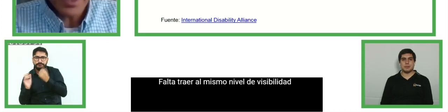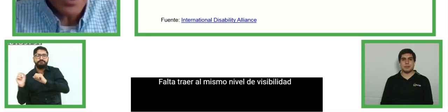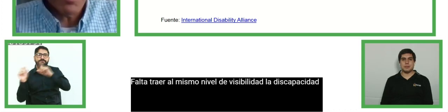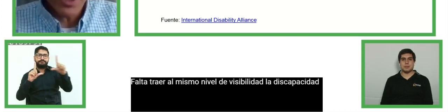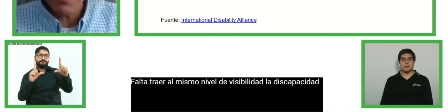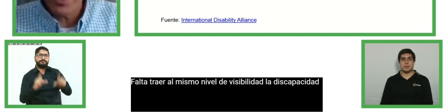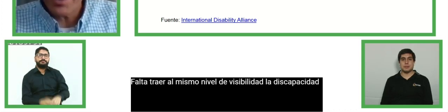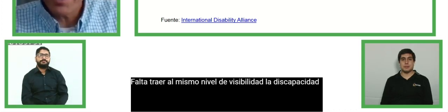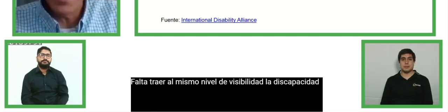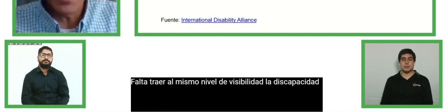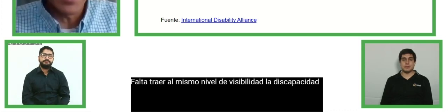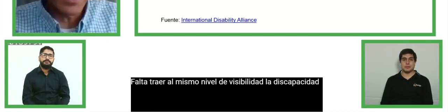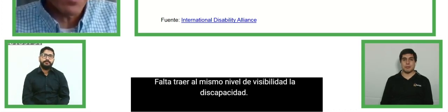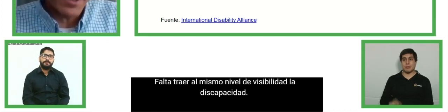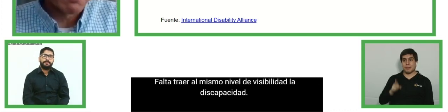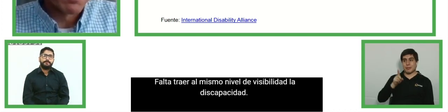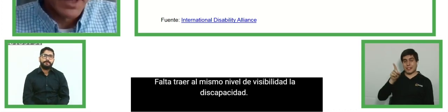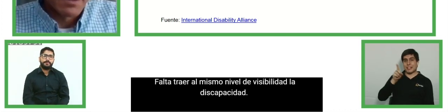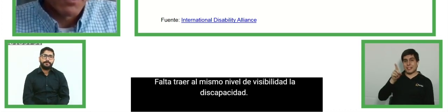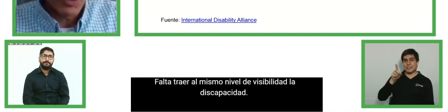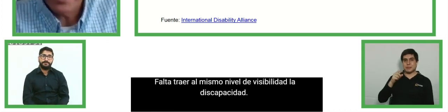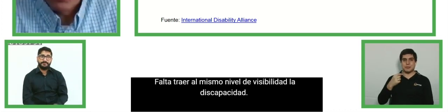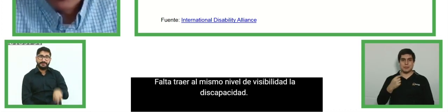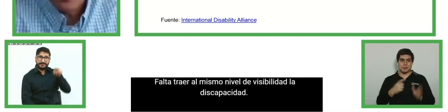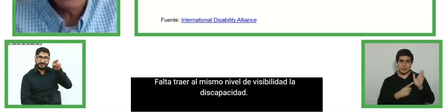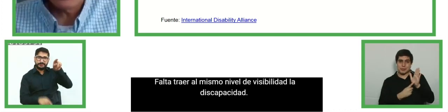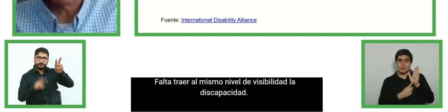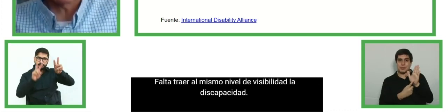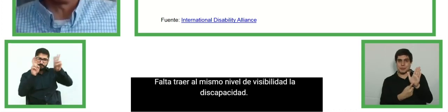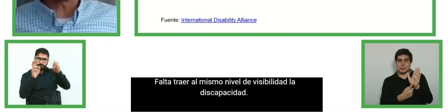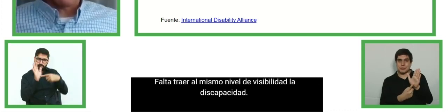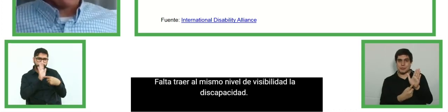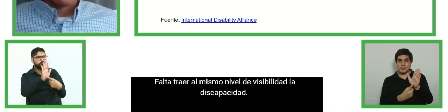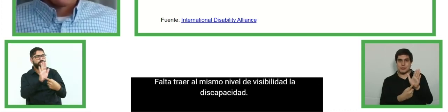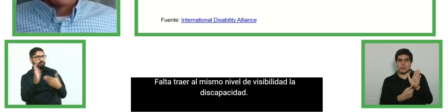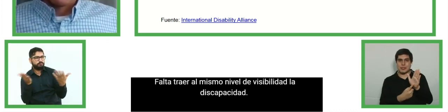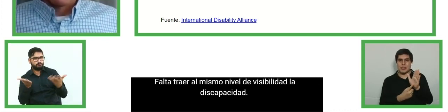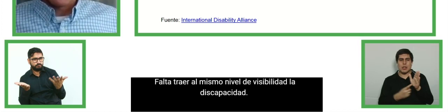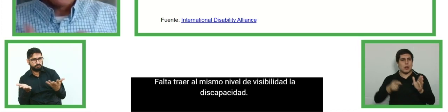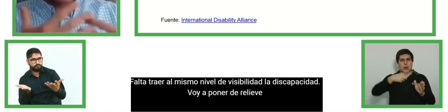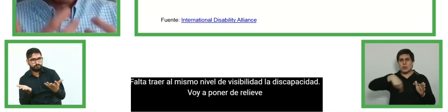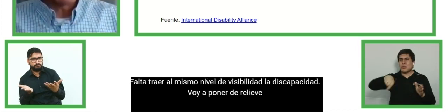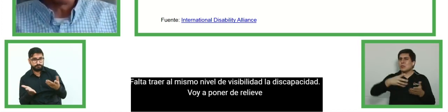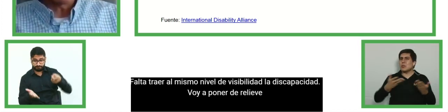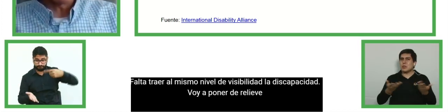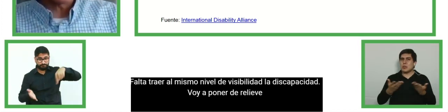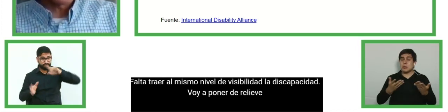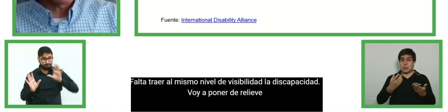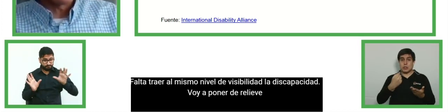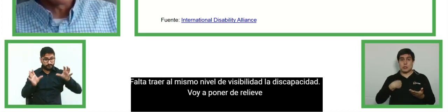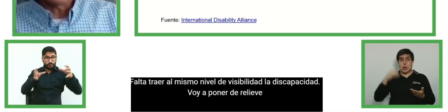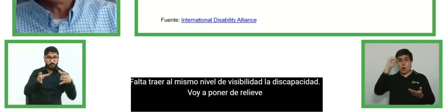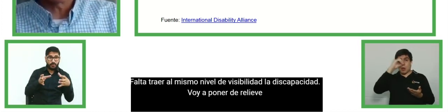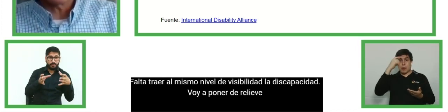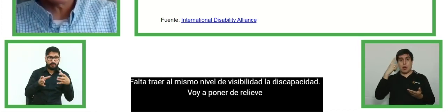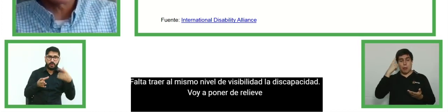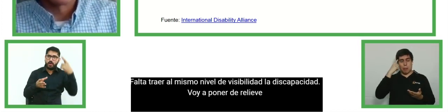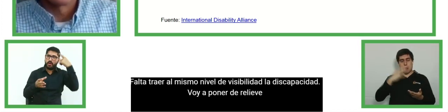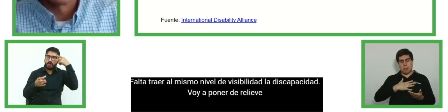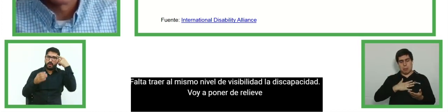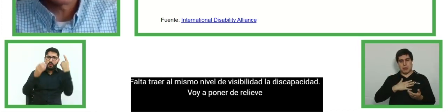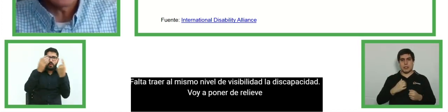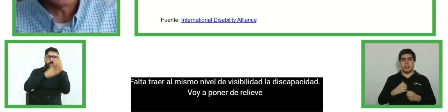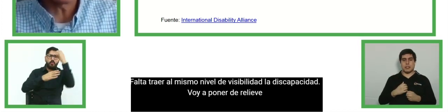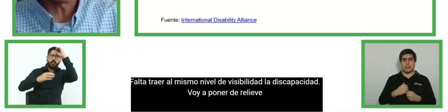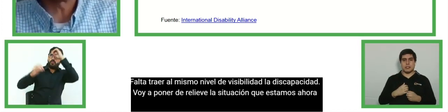I'll stress the situation we are currently undergoing, because the situation has put to the